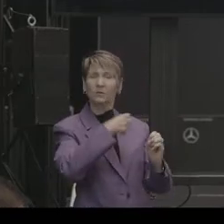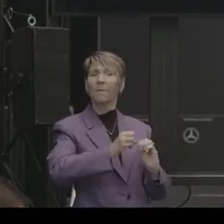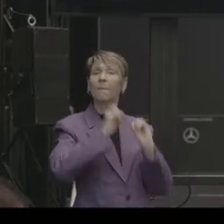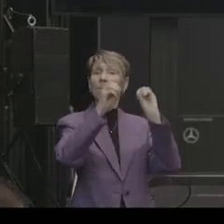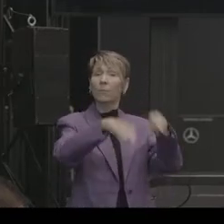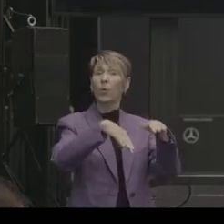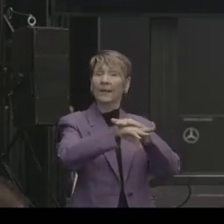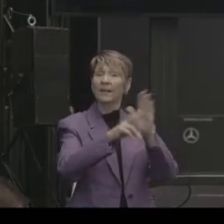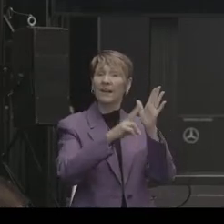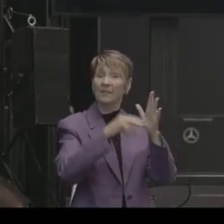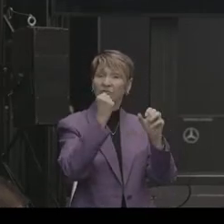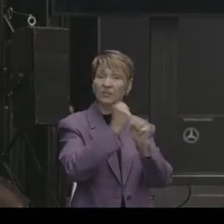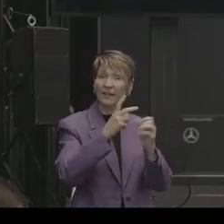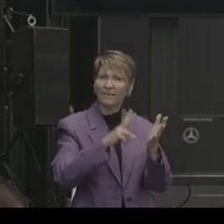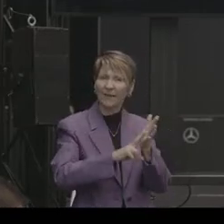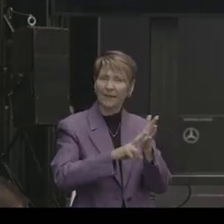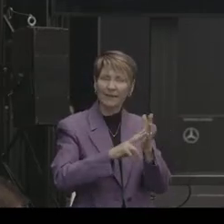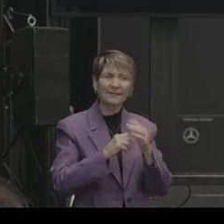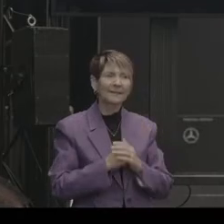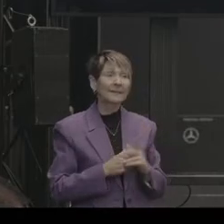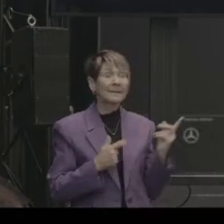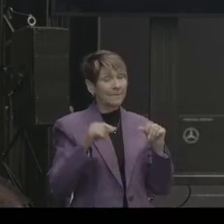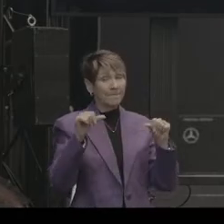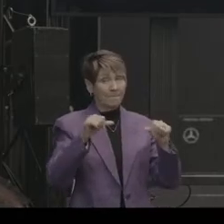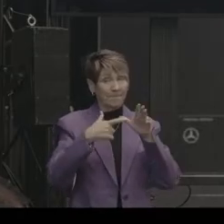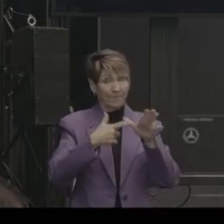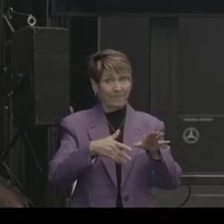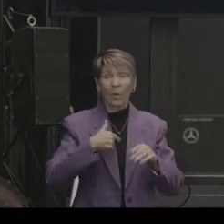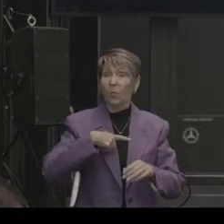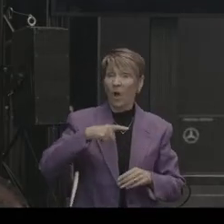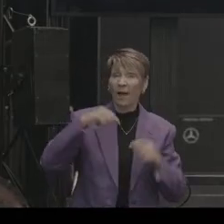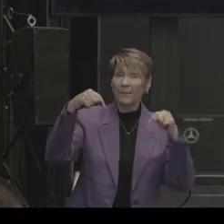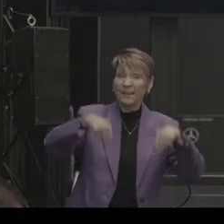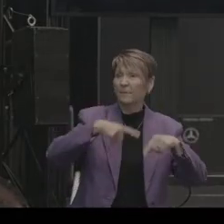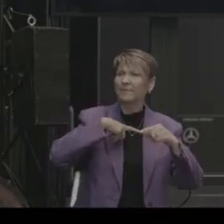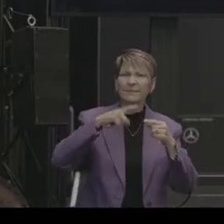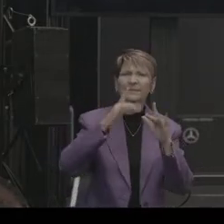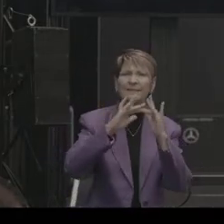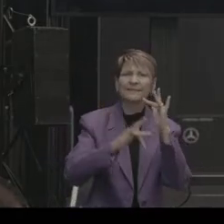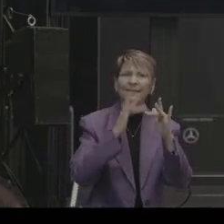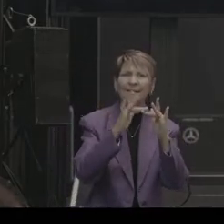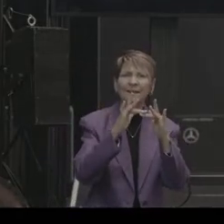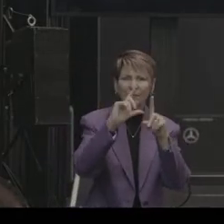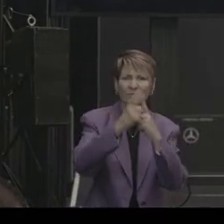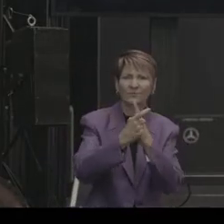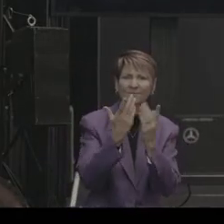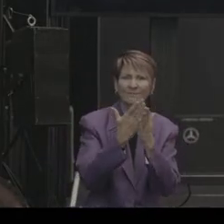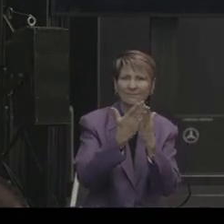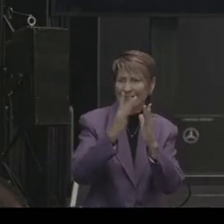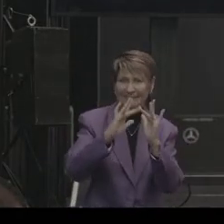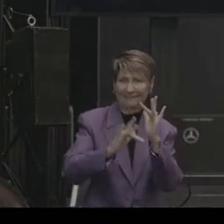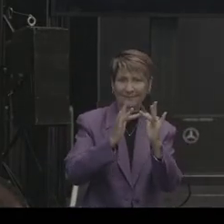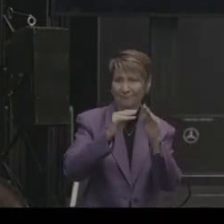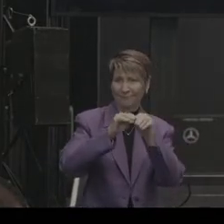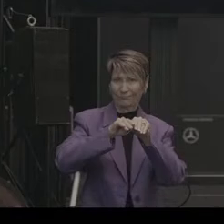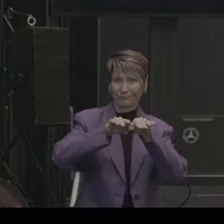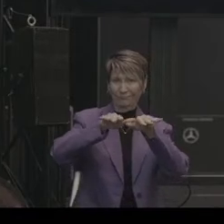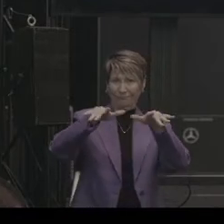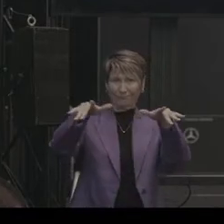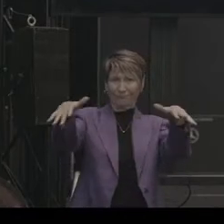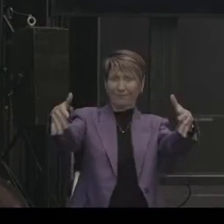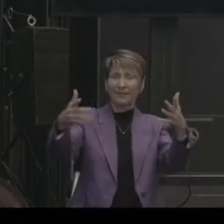at it simply, the reason I'm here is because of internet culture. I mean, the way that the internet just